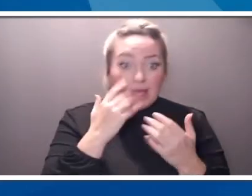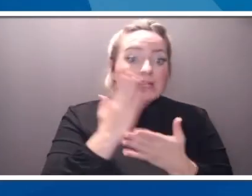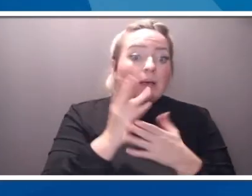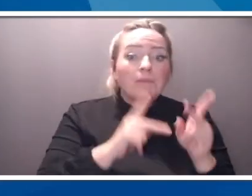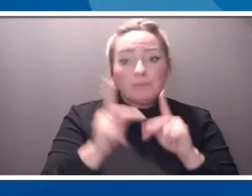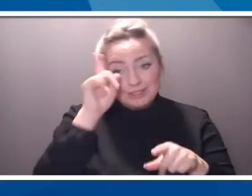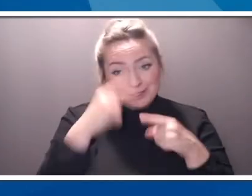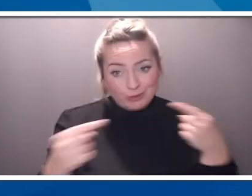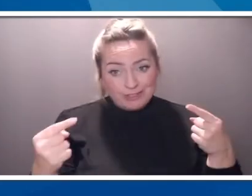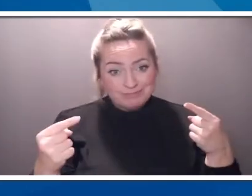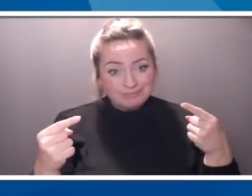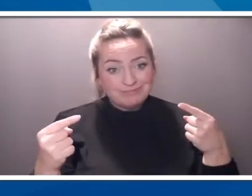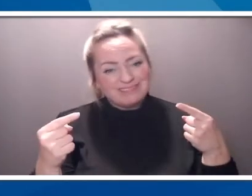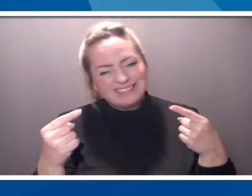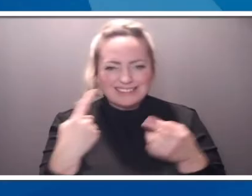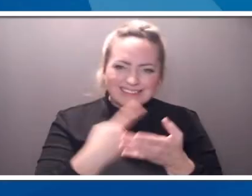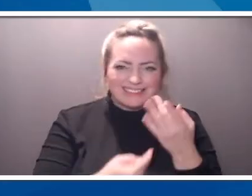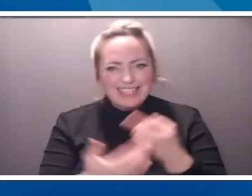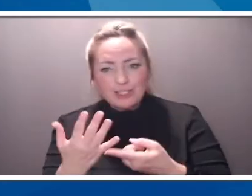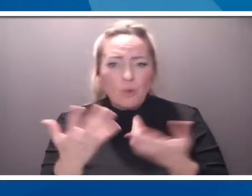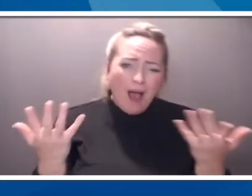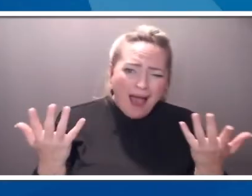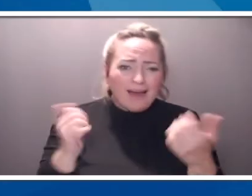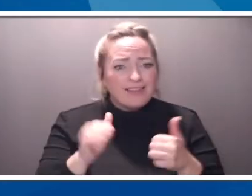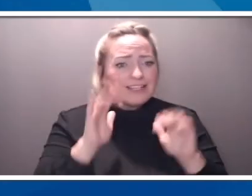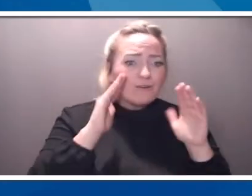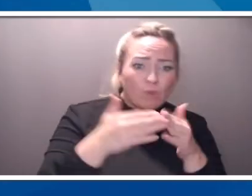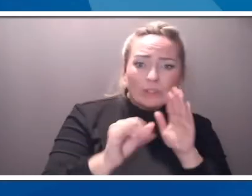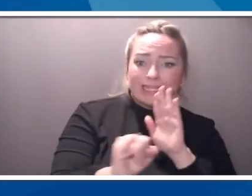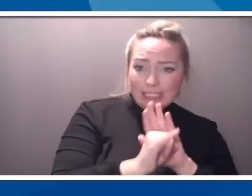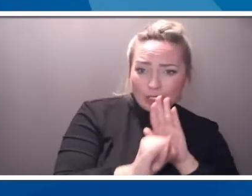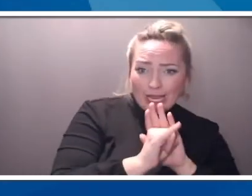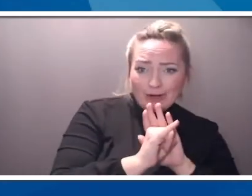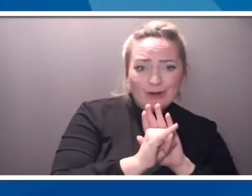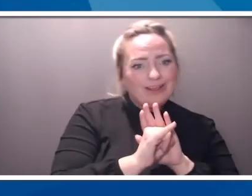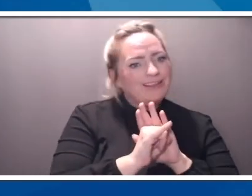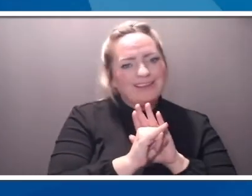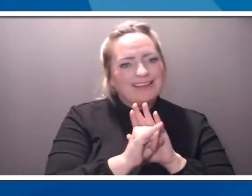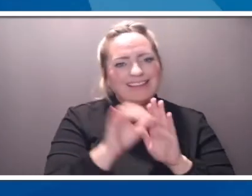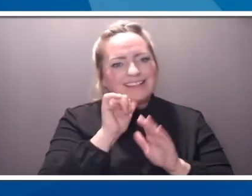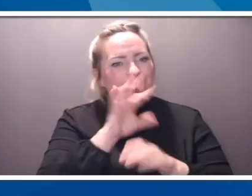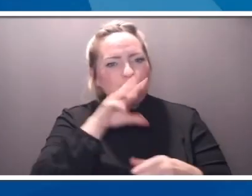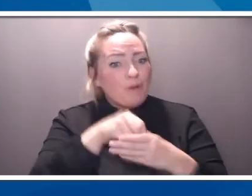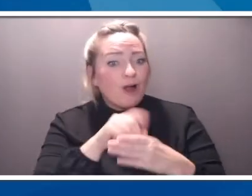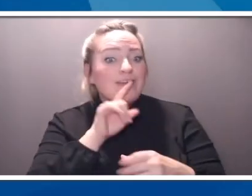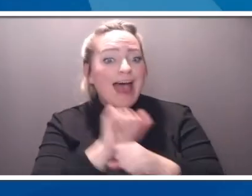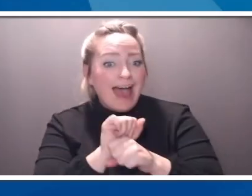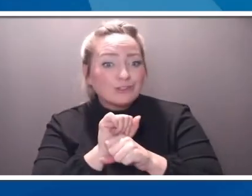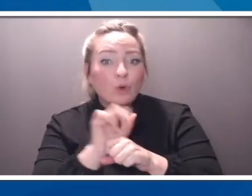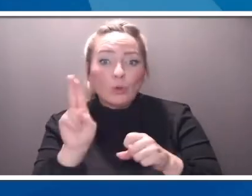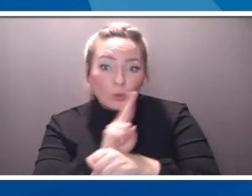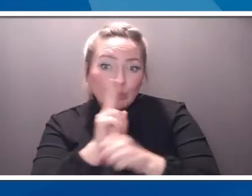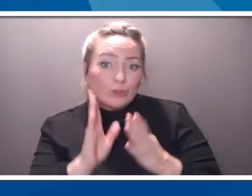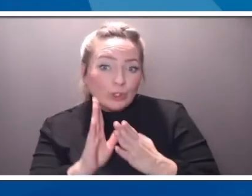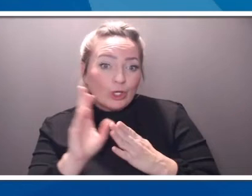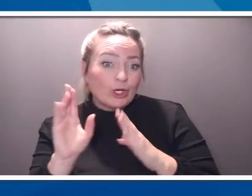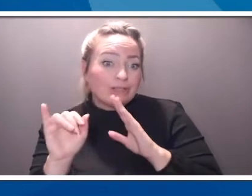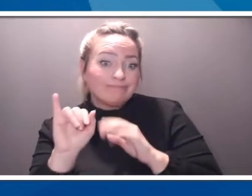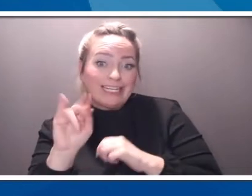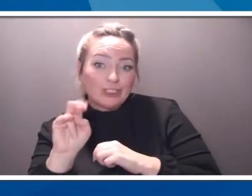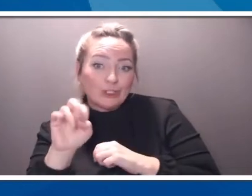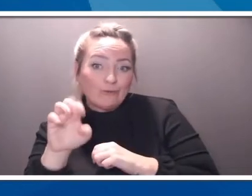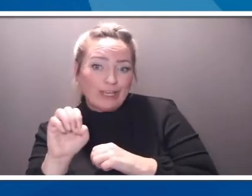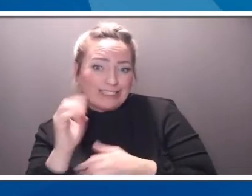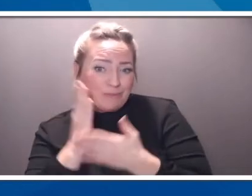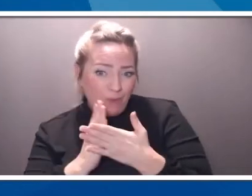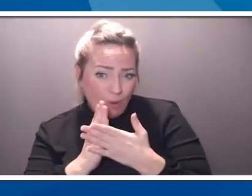2.4.11 as well. Now, some people will disagree. There's a bit of discussion about, well, that's the focus indicator, which is not part of the actual